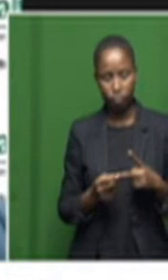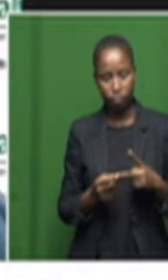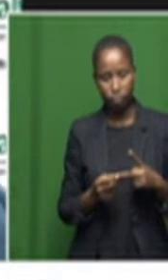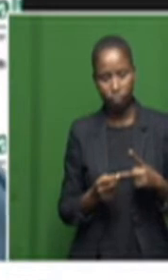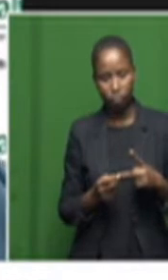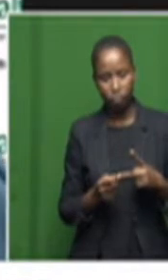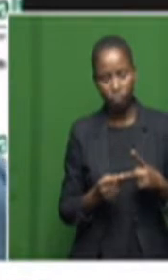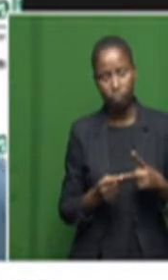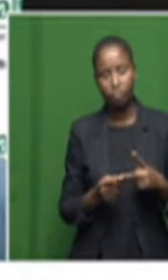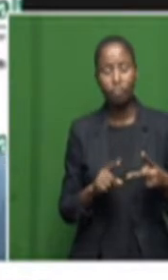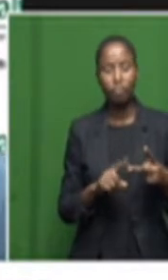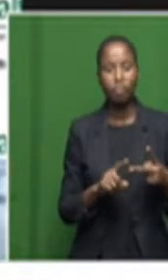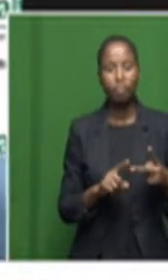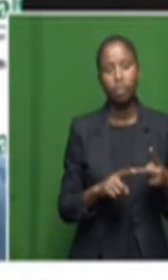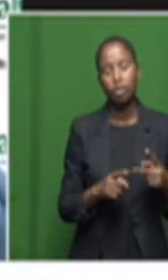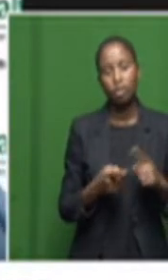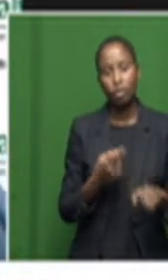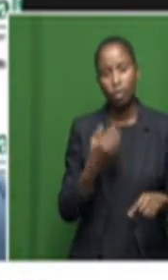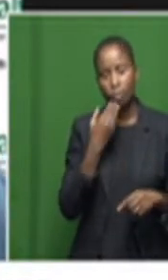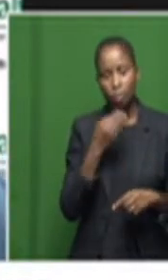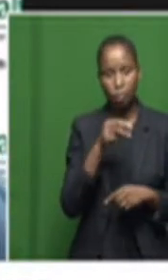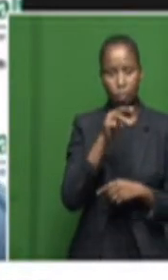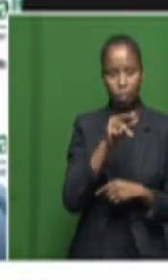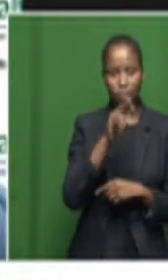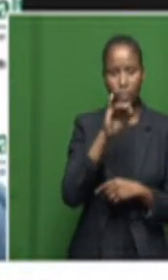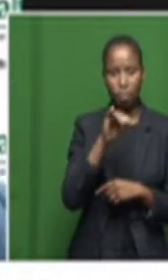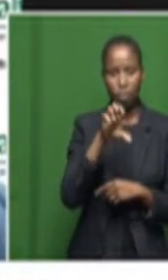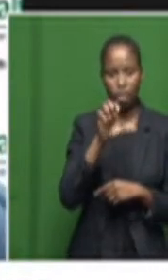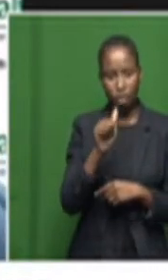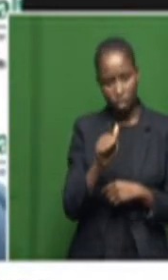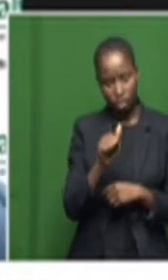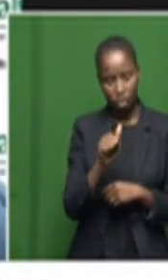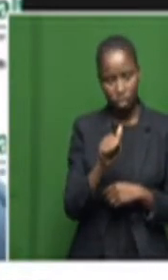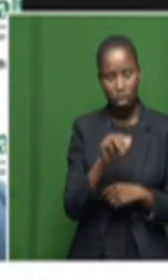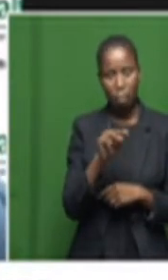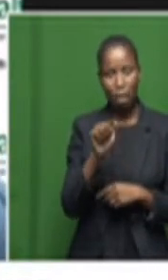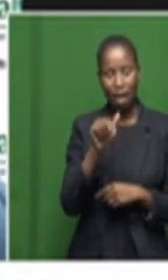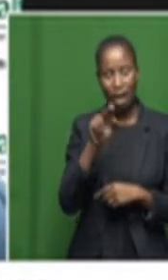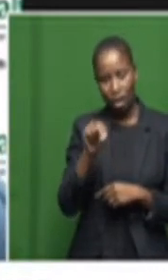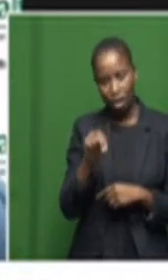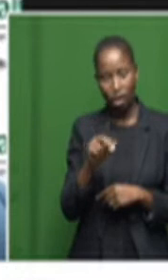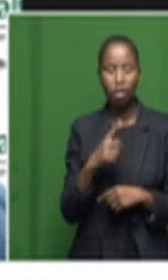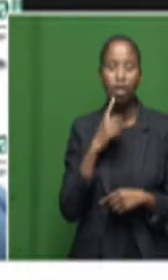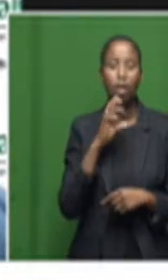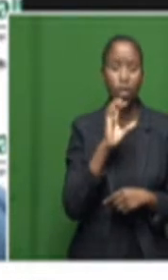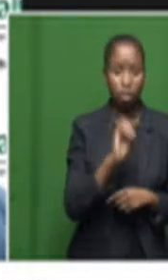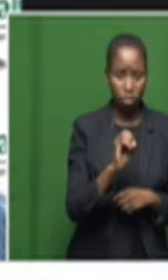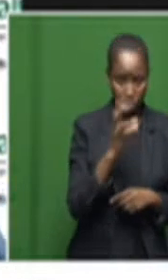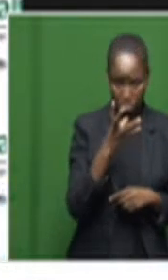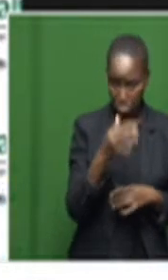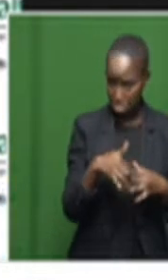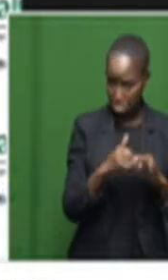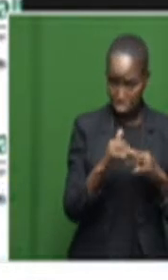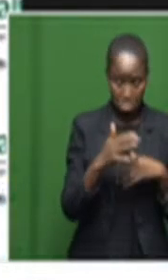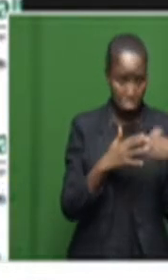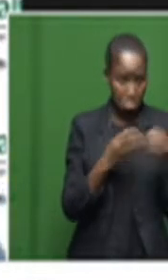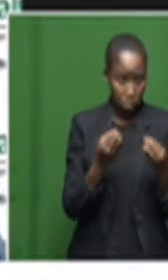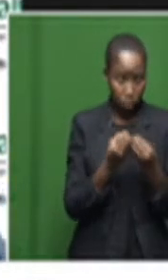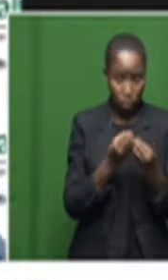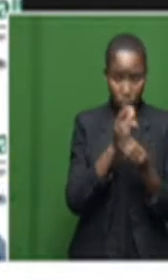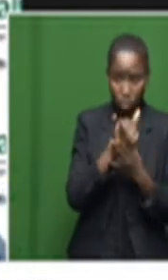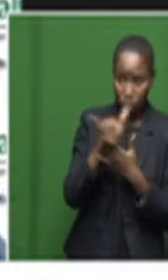The other question from Mia Malan from Begisisa says, is there a system in place for airlines and embassies to be able to